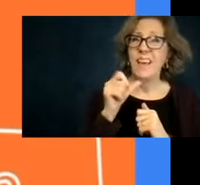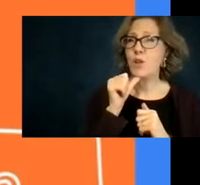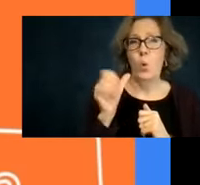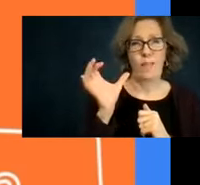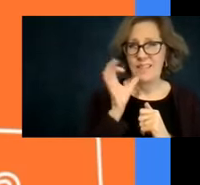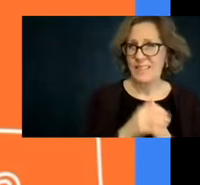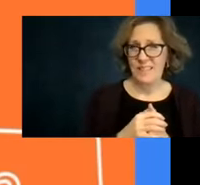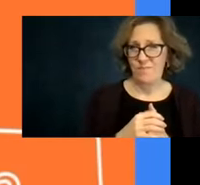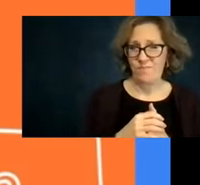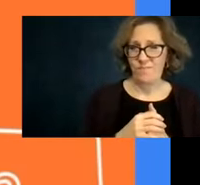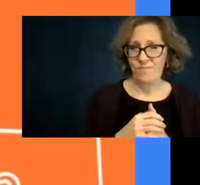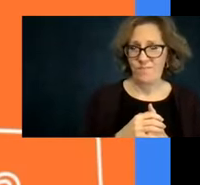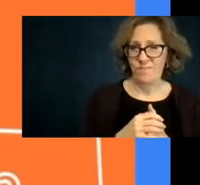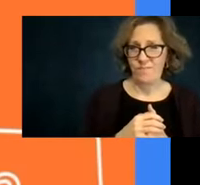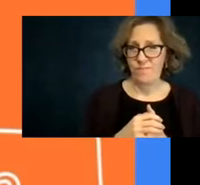listen sometimes.